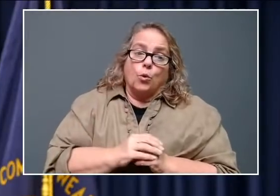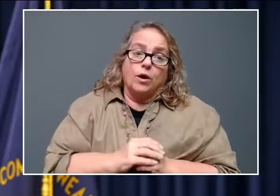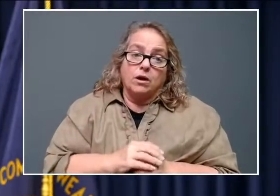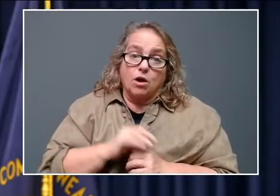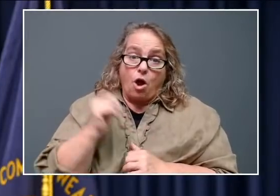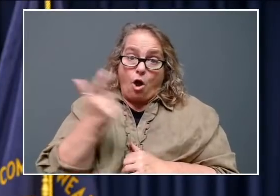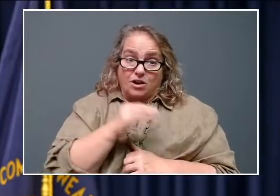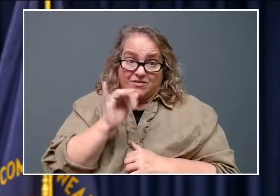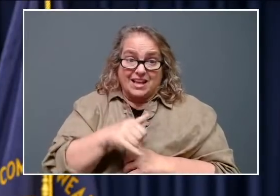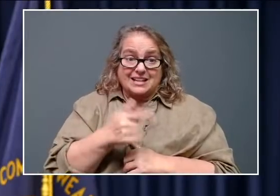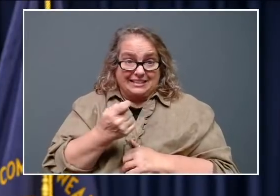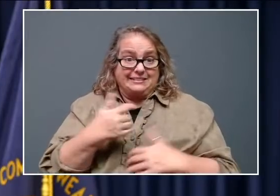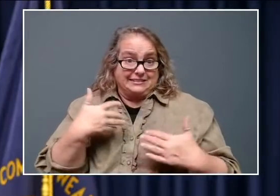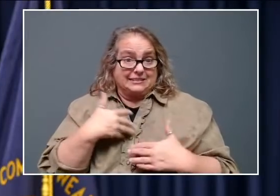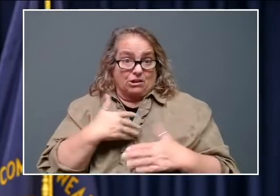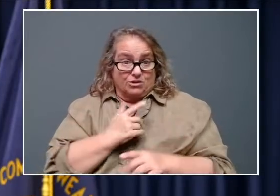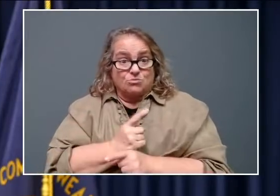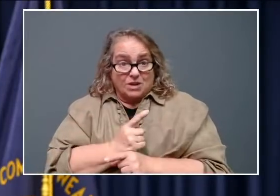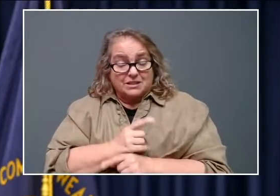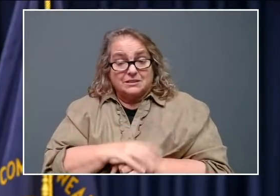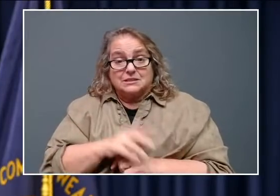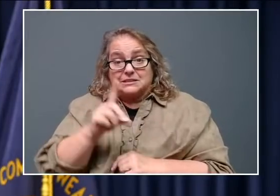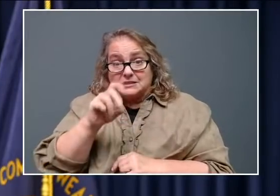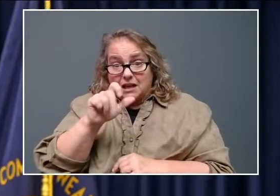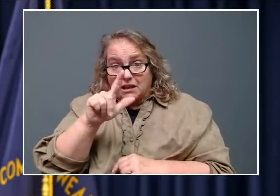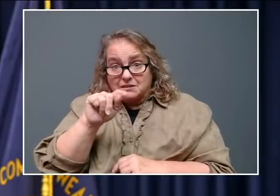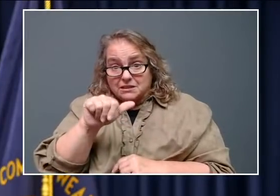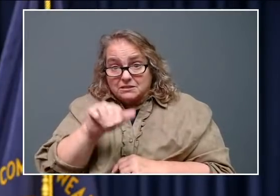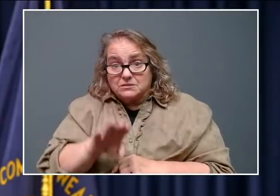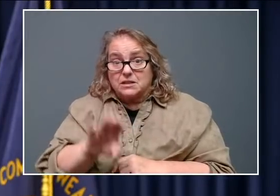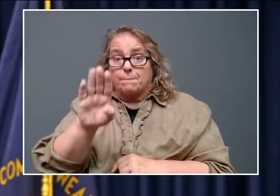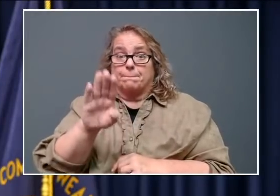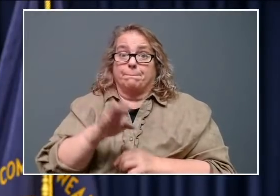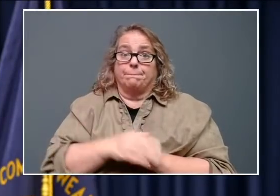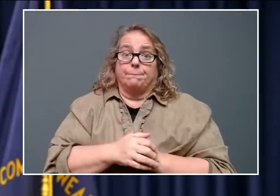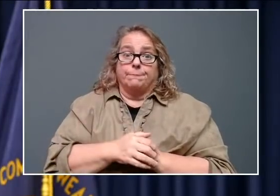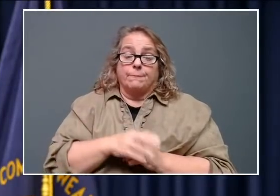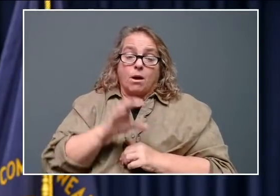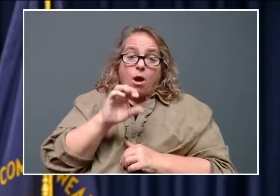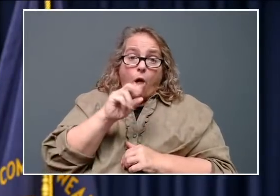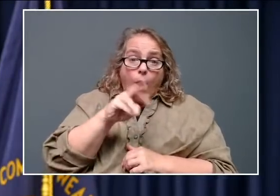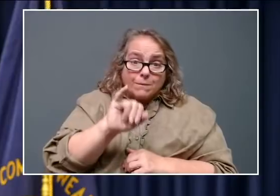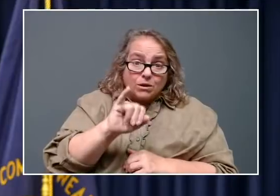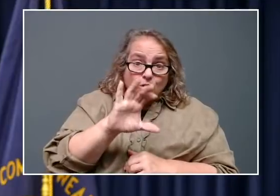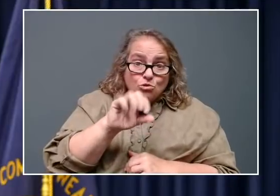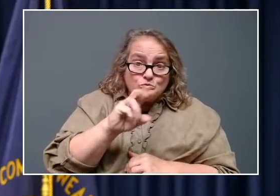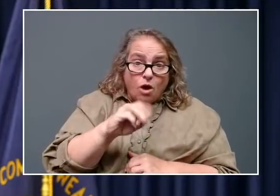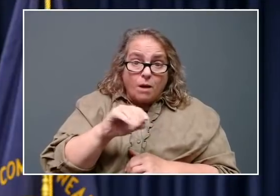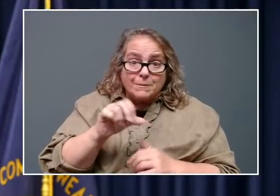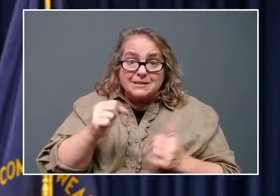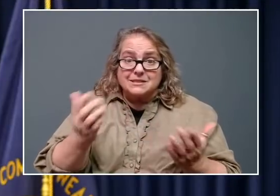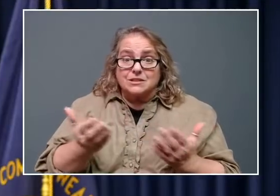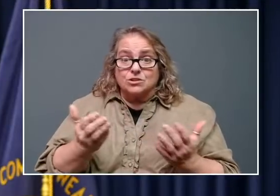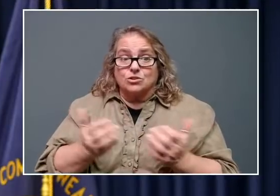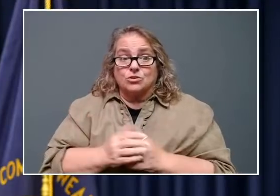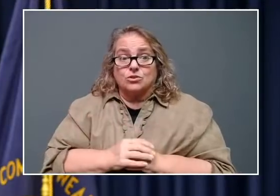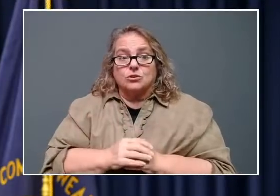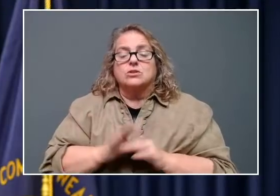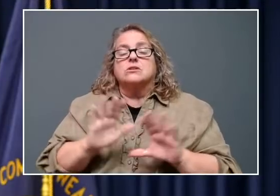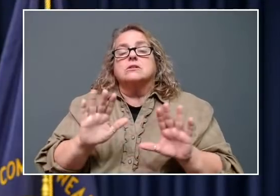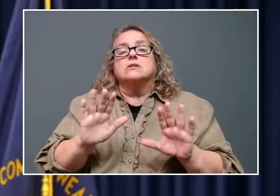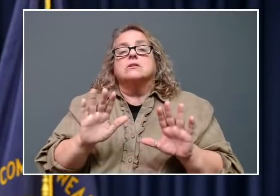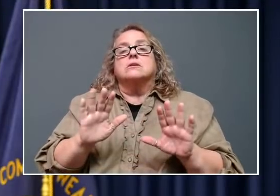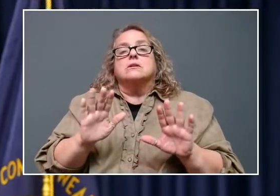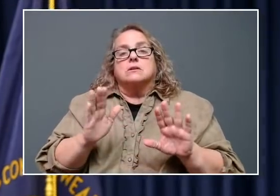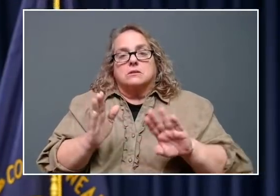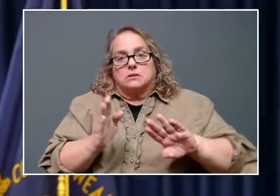scary, right? Delta's going back up. Omicron is here. So let's have some good news. We are